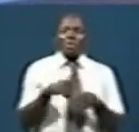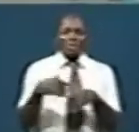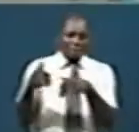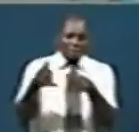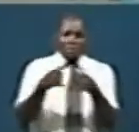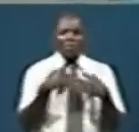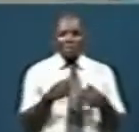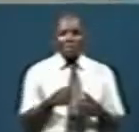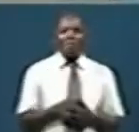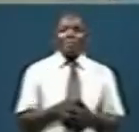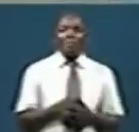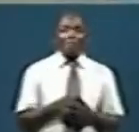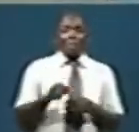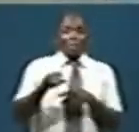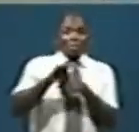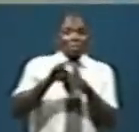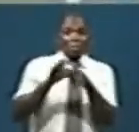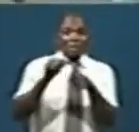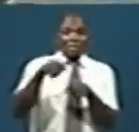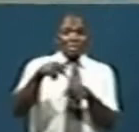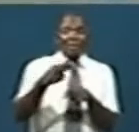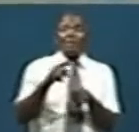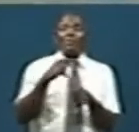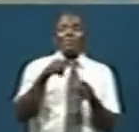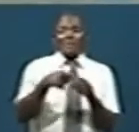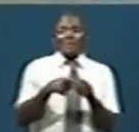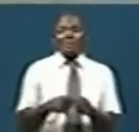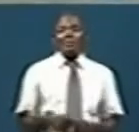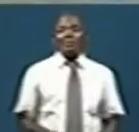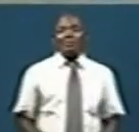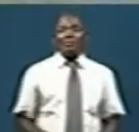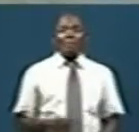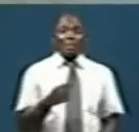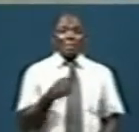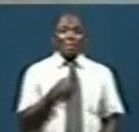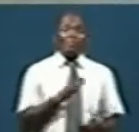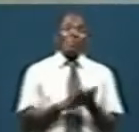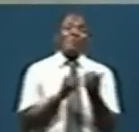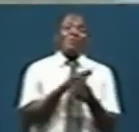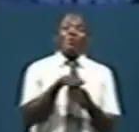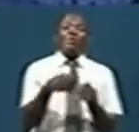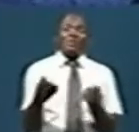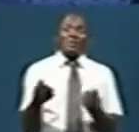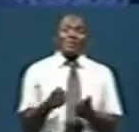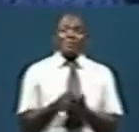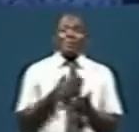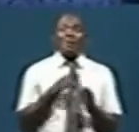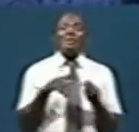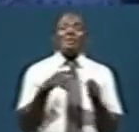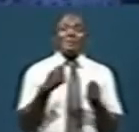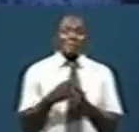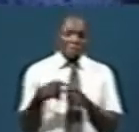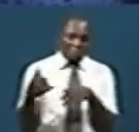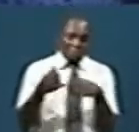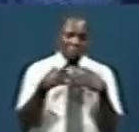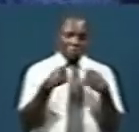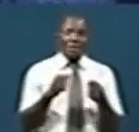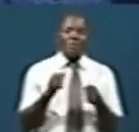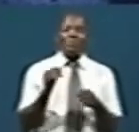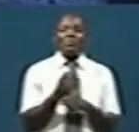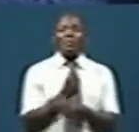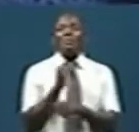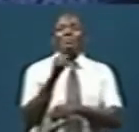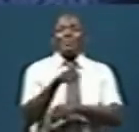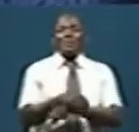well. Coach Chrissy Appiah says they will start right. I believe every single team that you're playing with, you know, you should